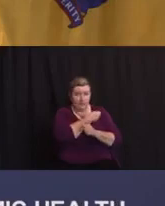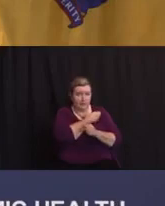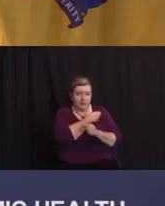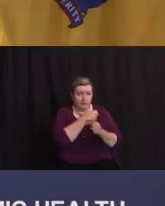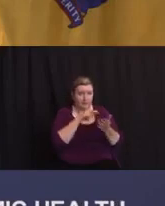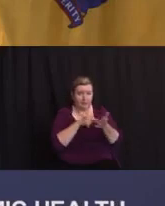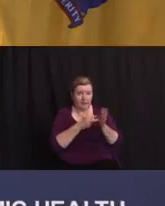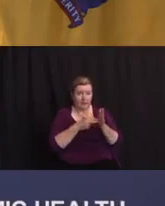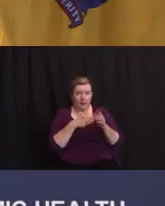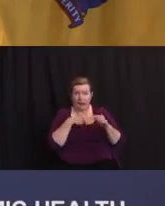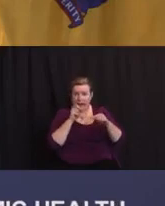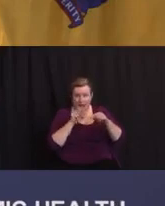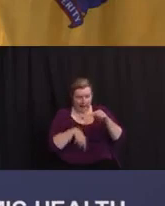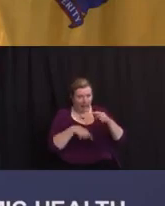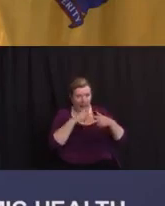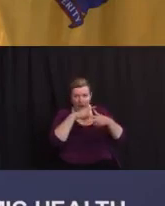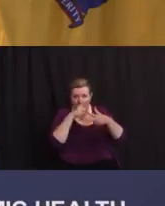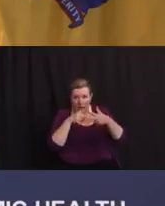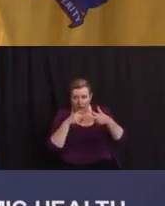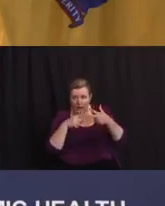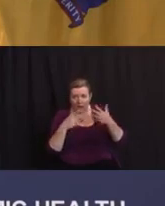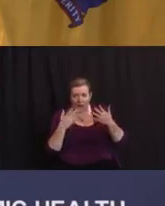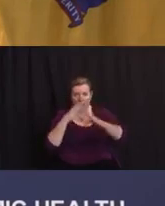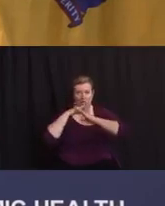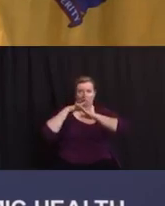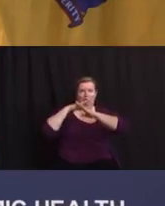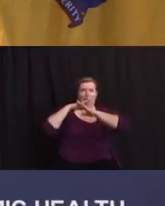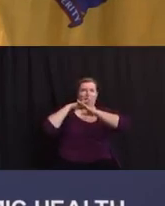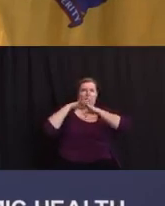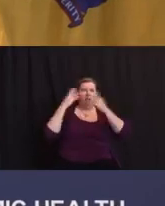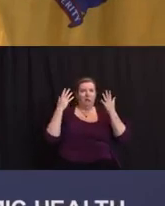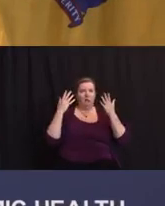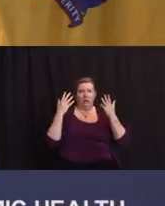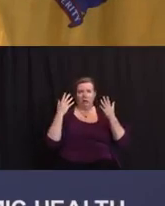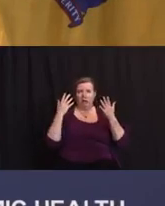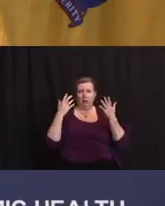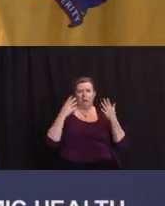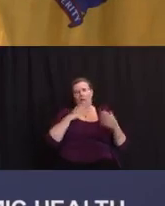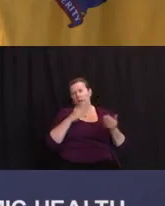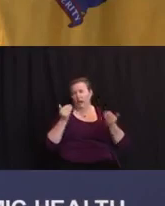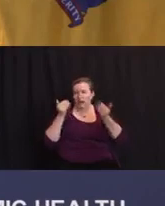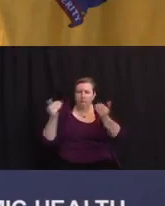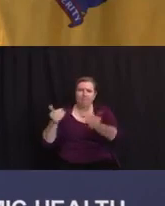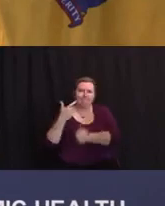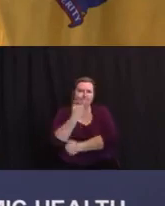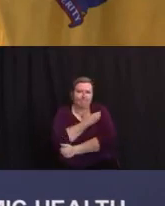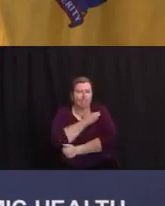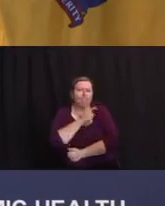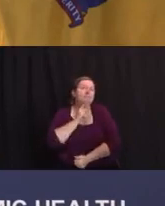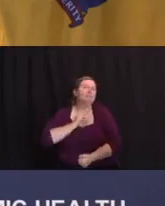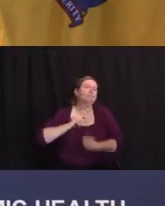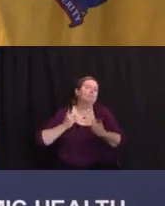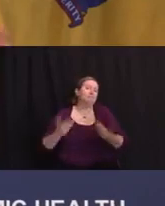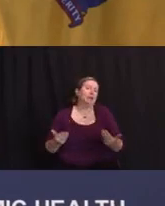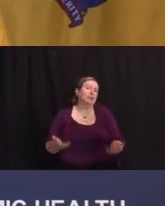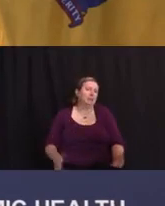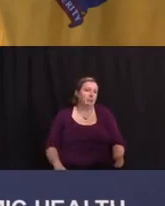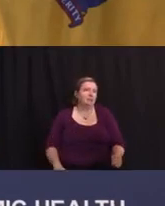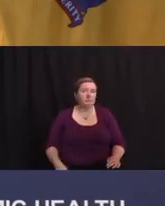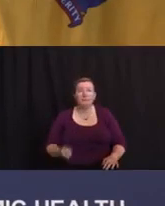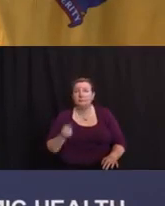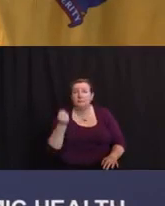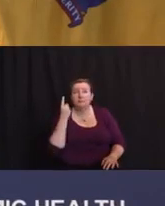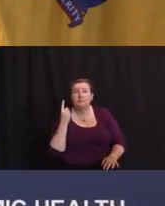in society where they won't be able to participate. But again, I think it's very different when you're talking about a hospital system versus a